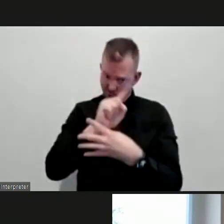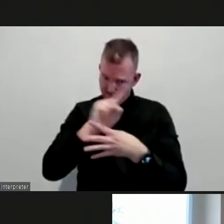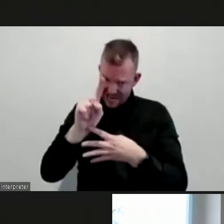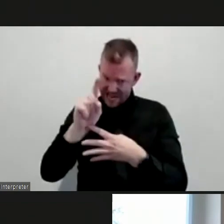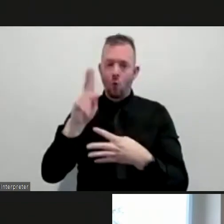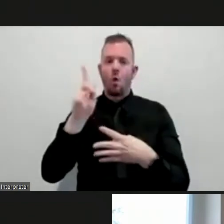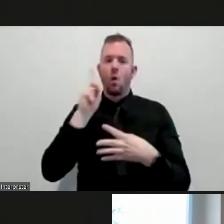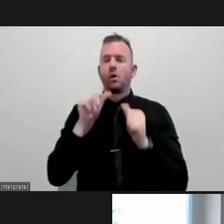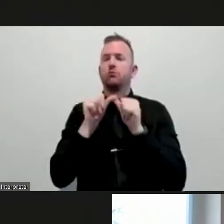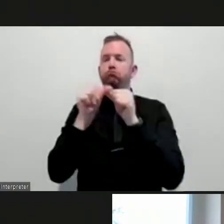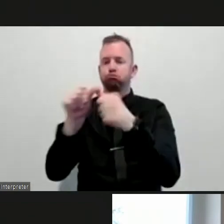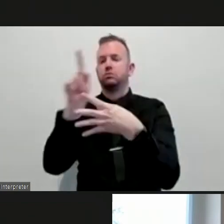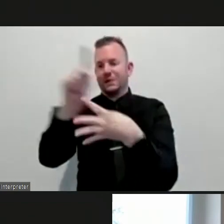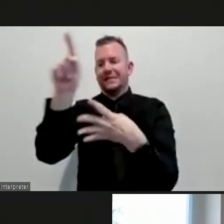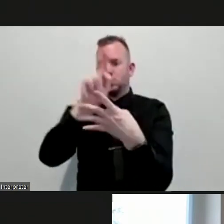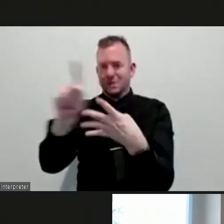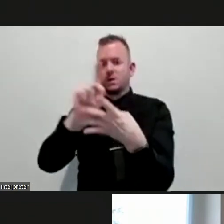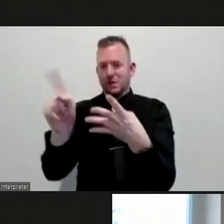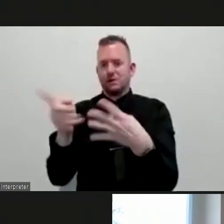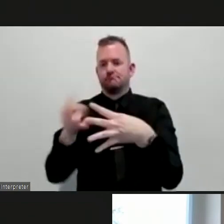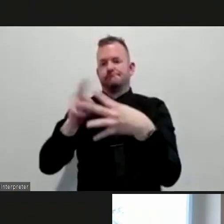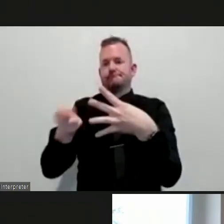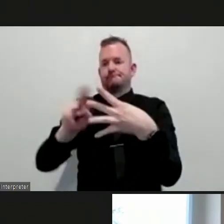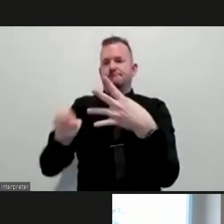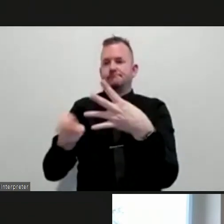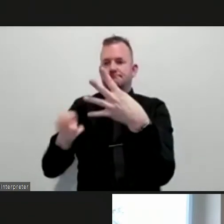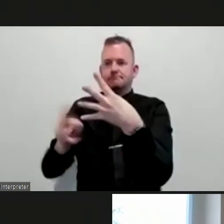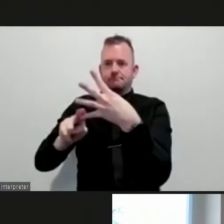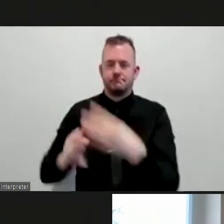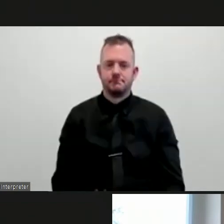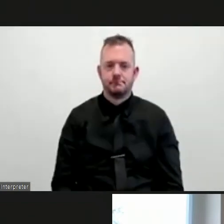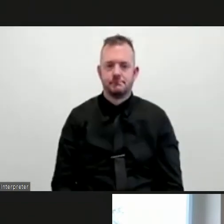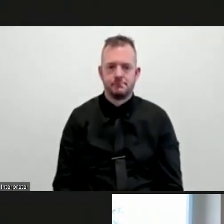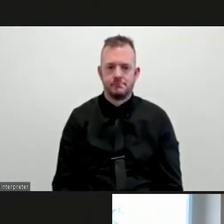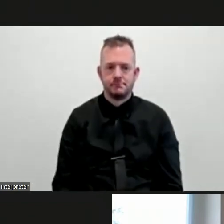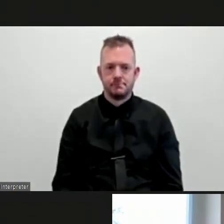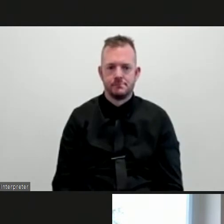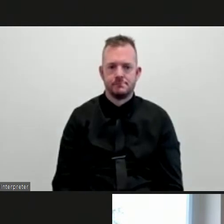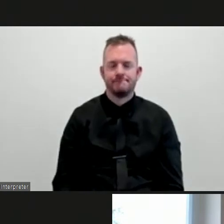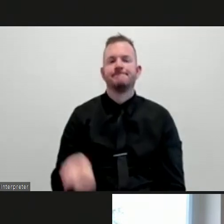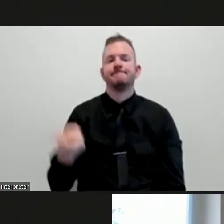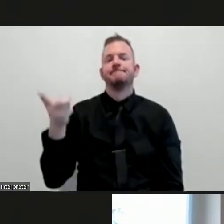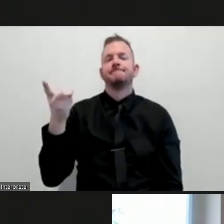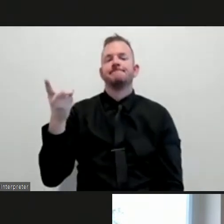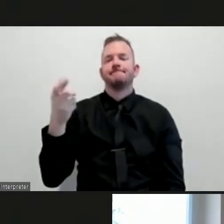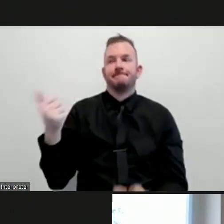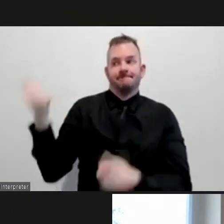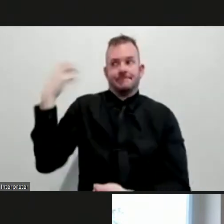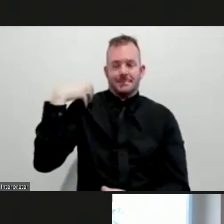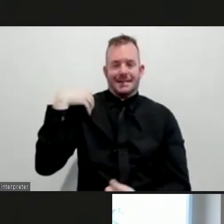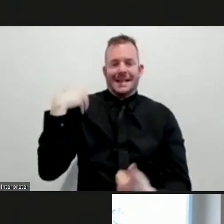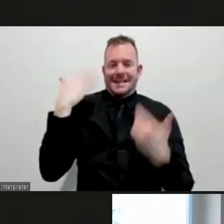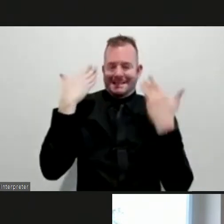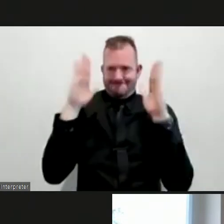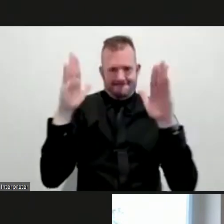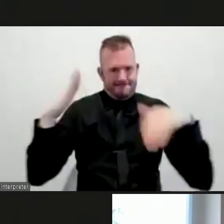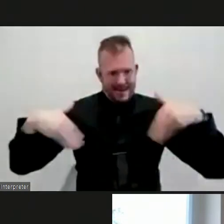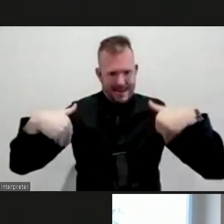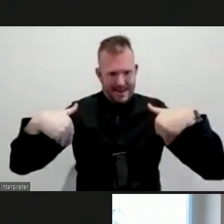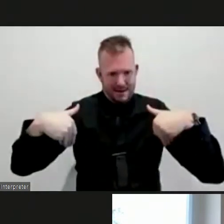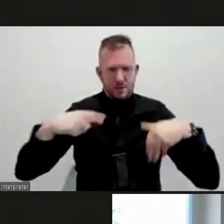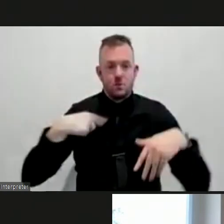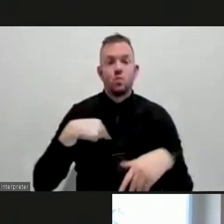Uh, Unknown at this time. What we do know is that it's not going to be decreasing. We don't have what the amounts will be past